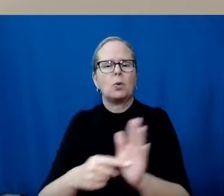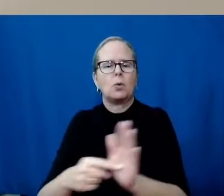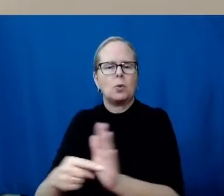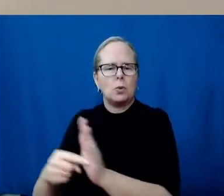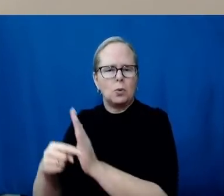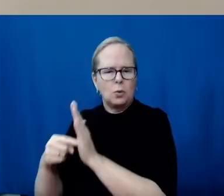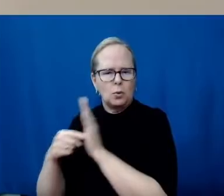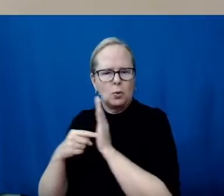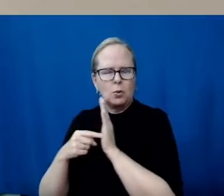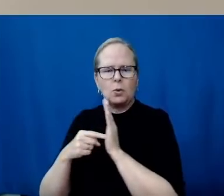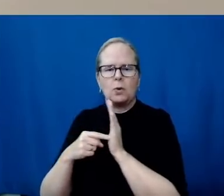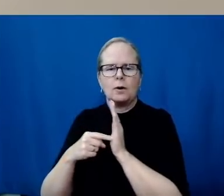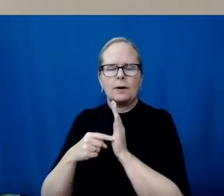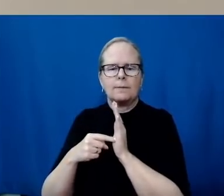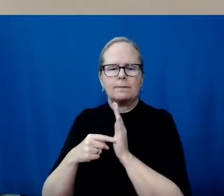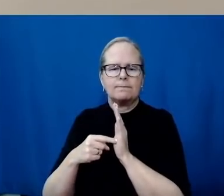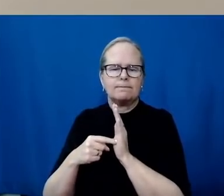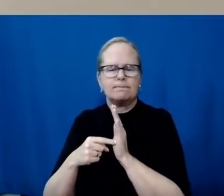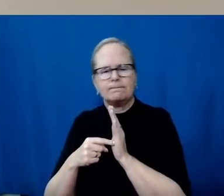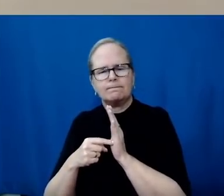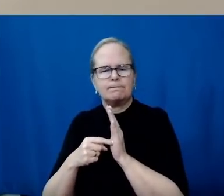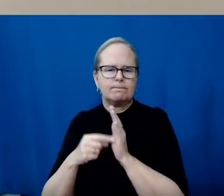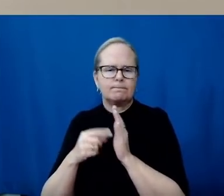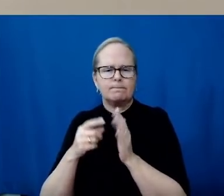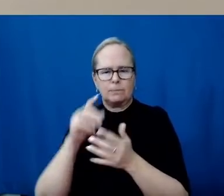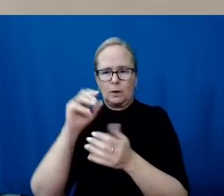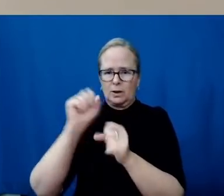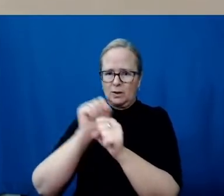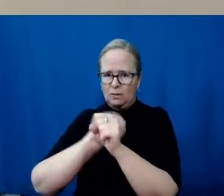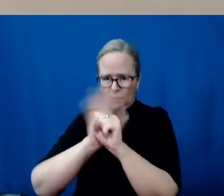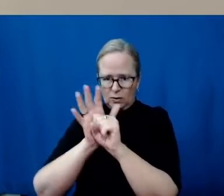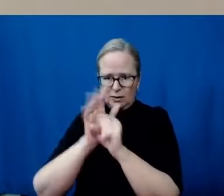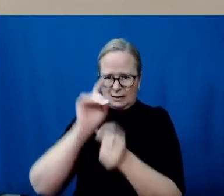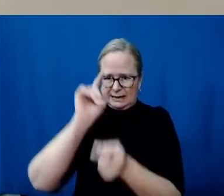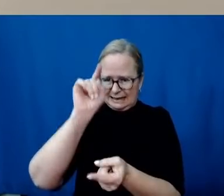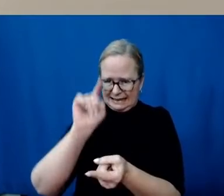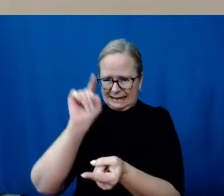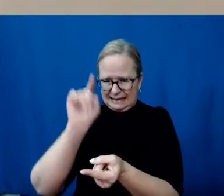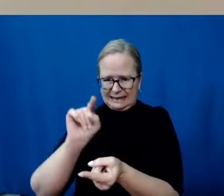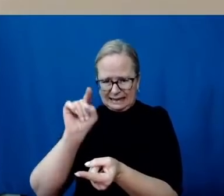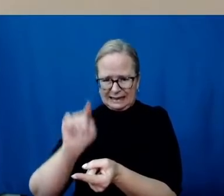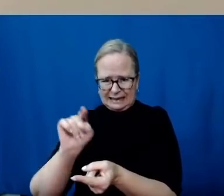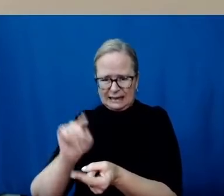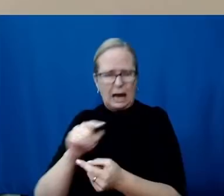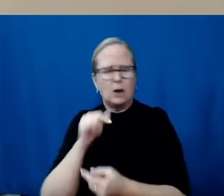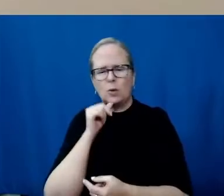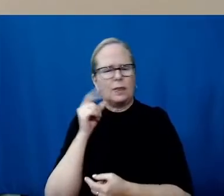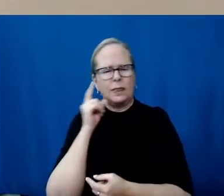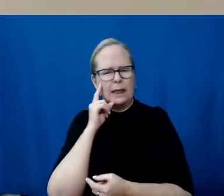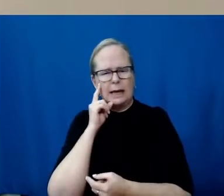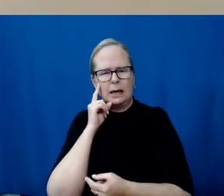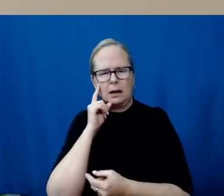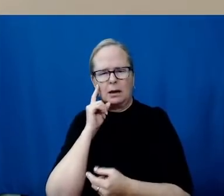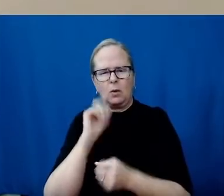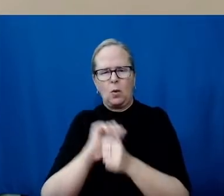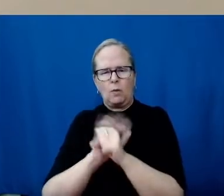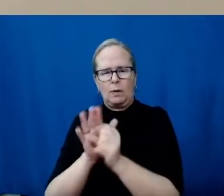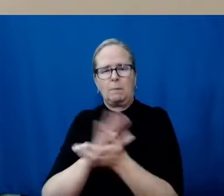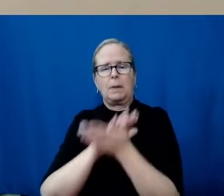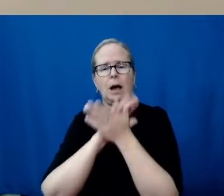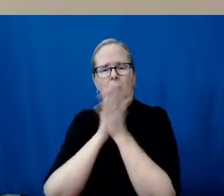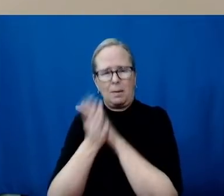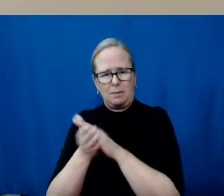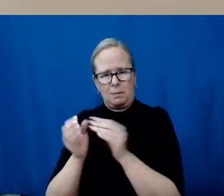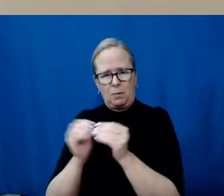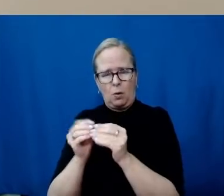a model showing under what conditions it will behave like this. So I don't think that it is possible that COVID